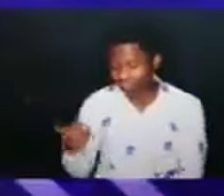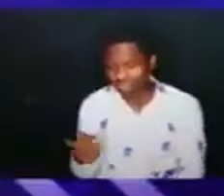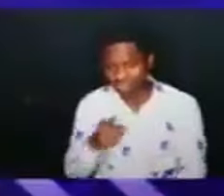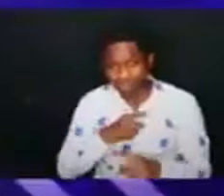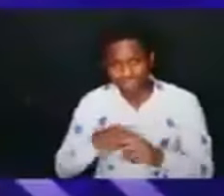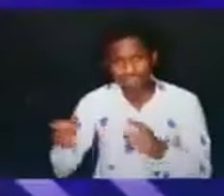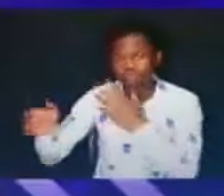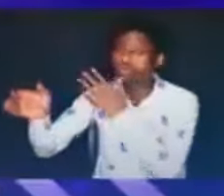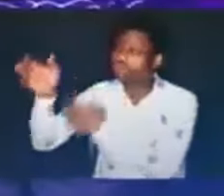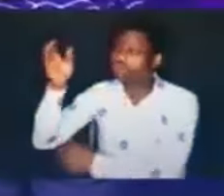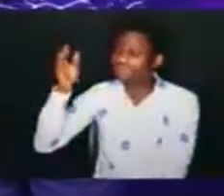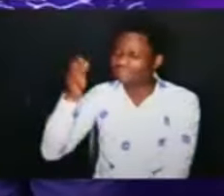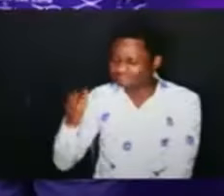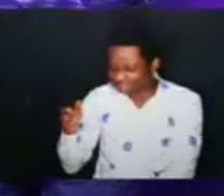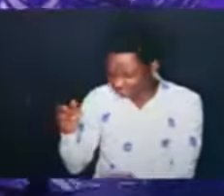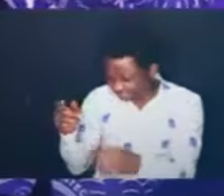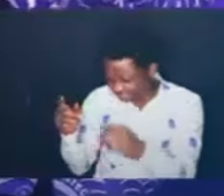tested Joseph's